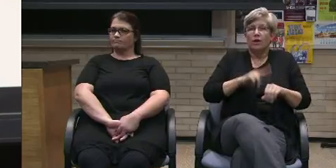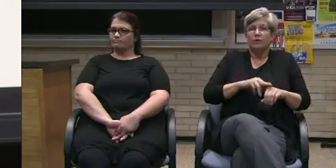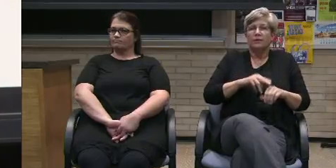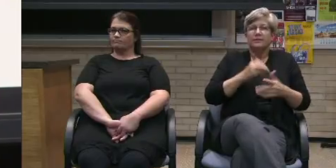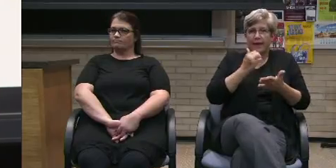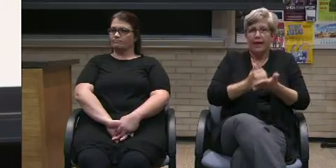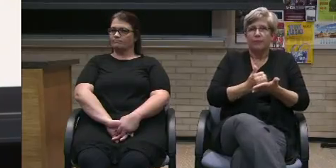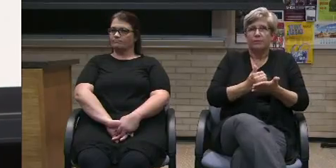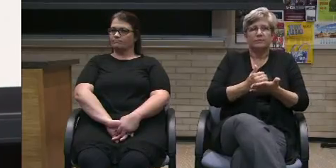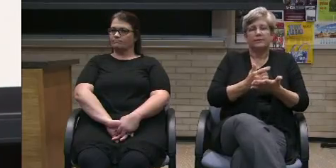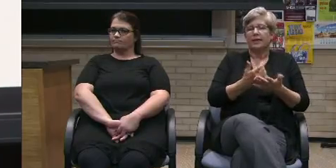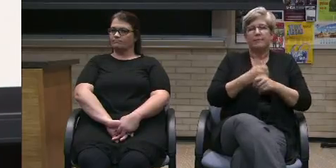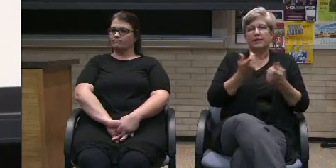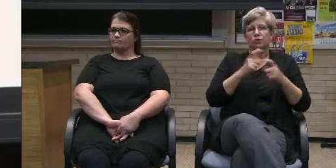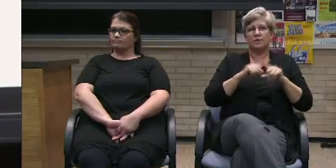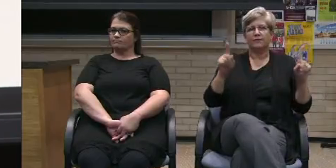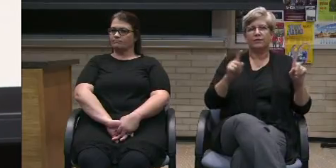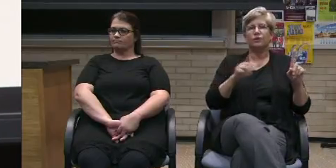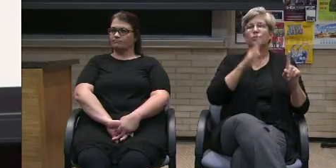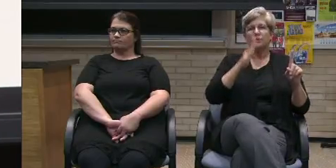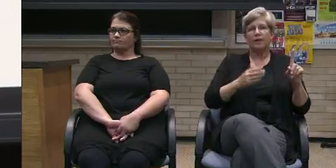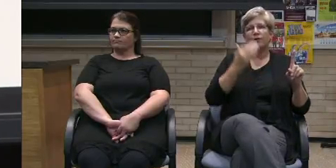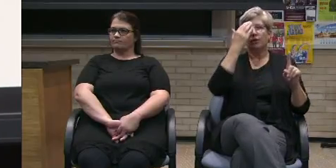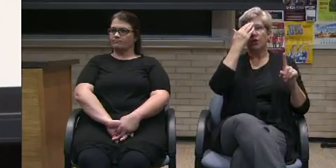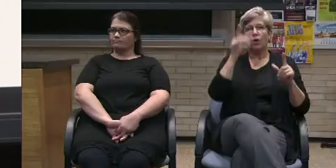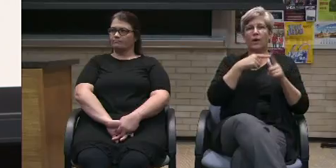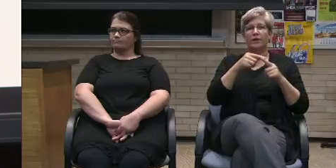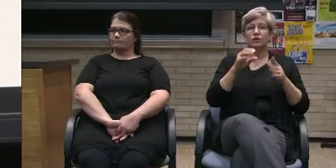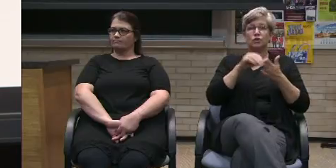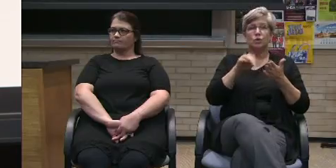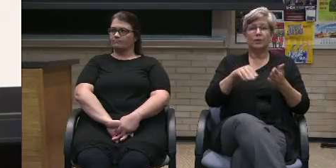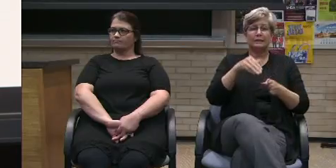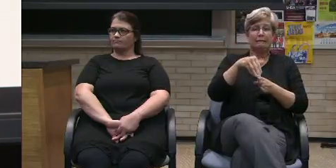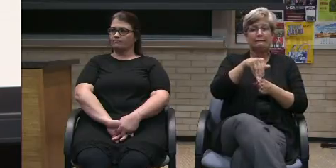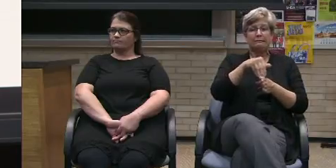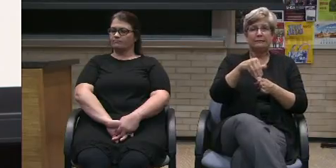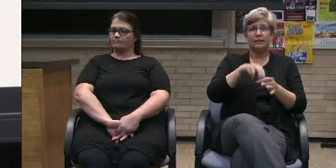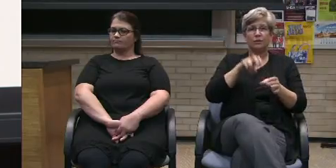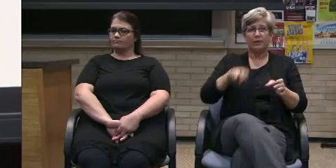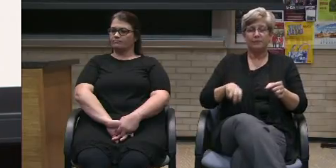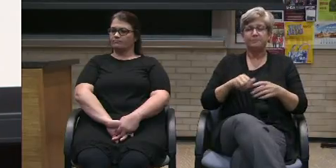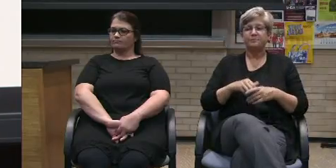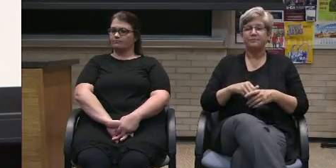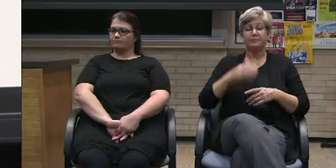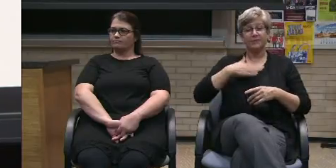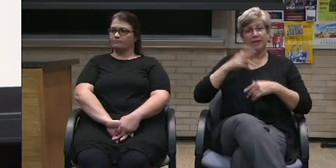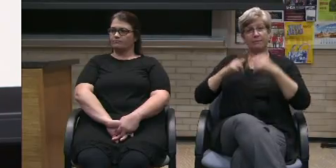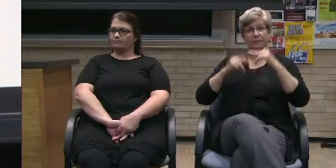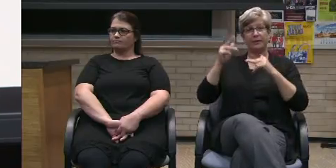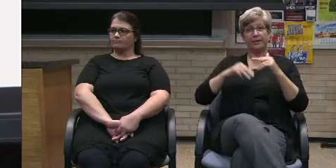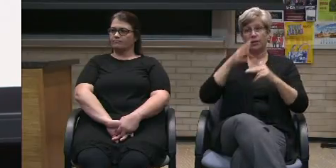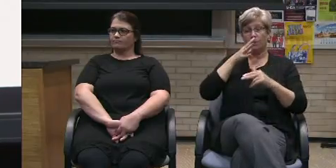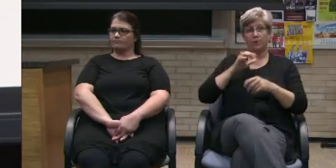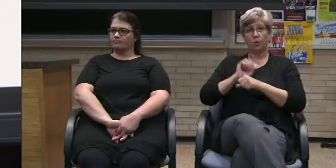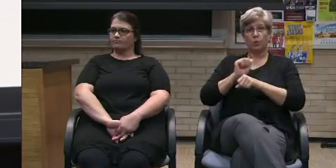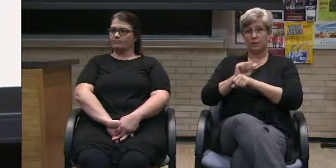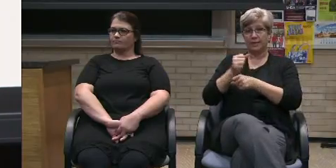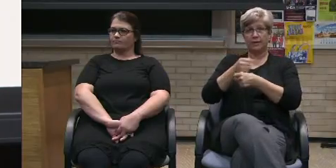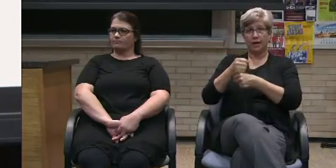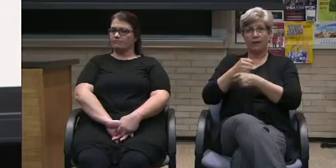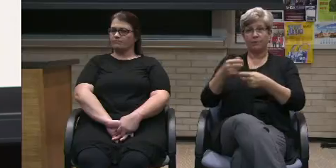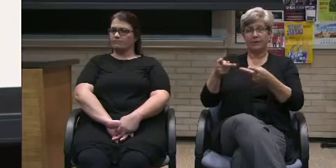rail. And I actually, the woman who sells at the coffee place in the lobby of my building, Pam,